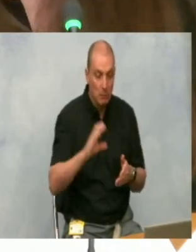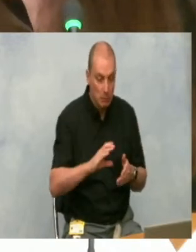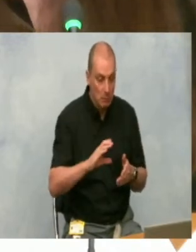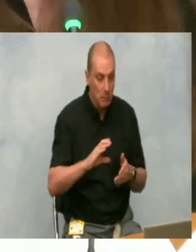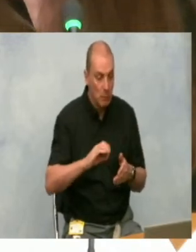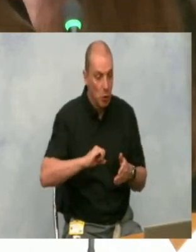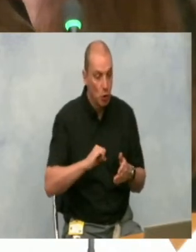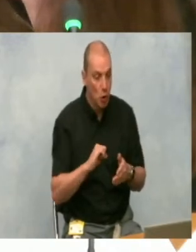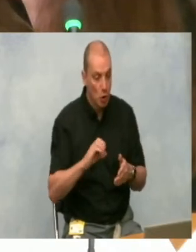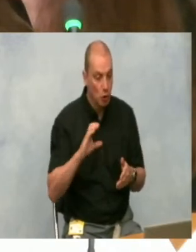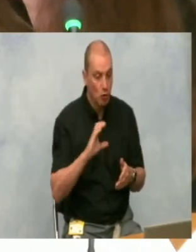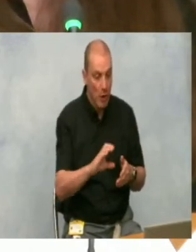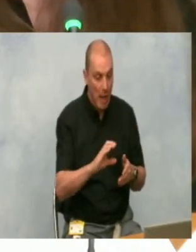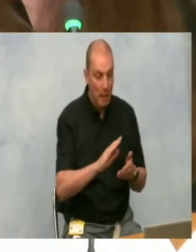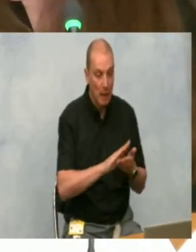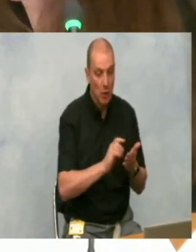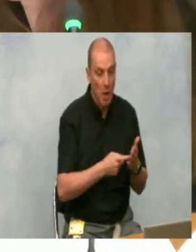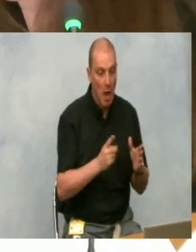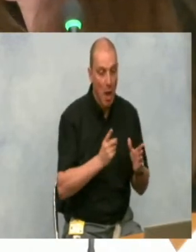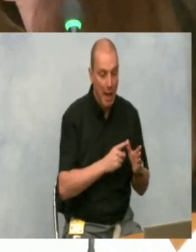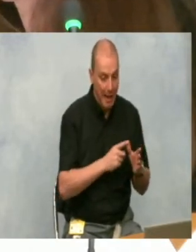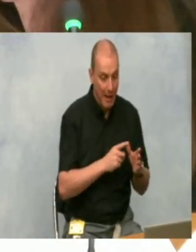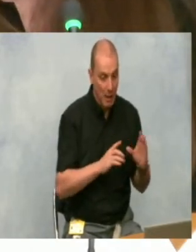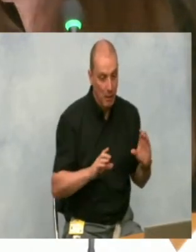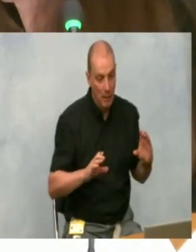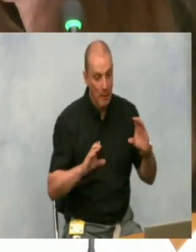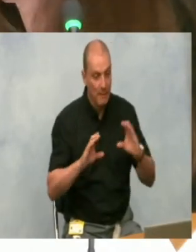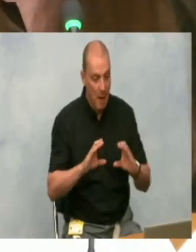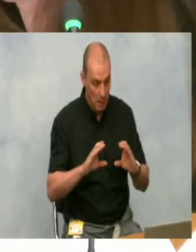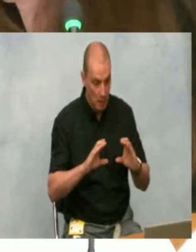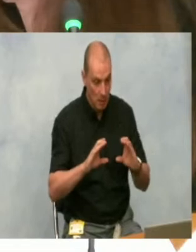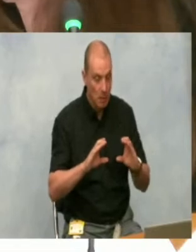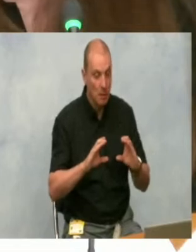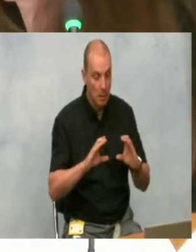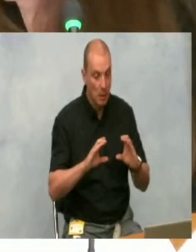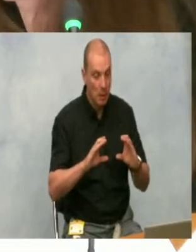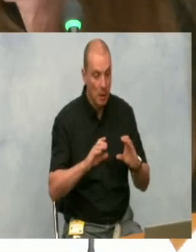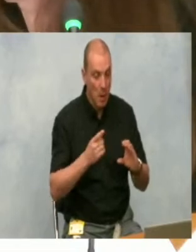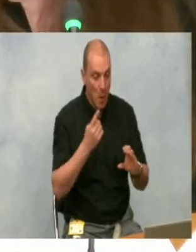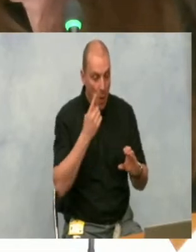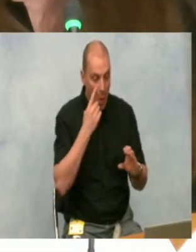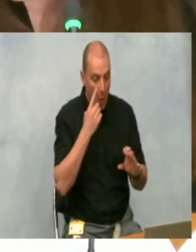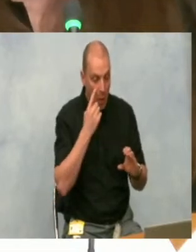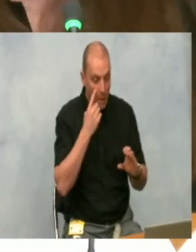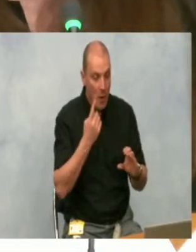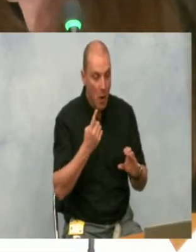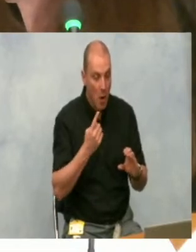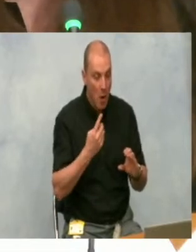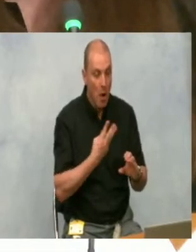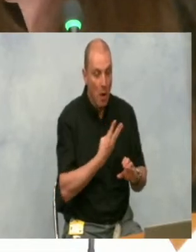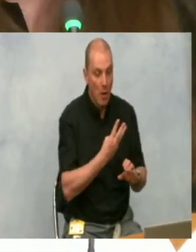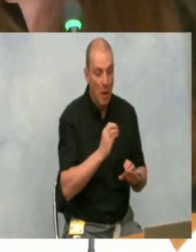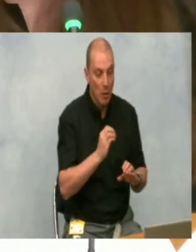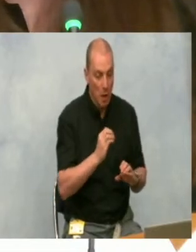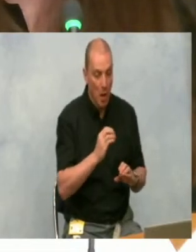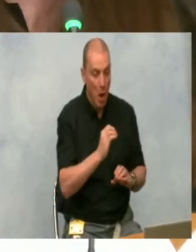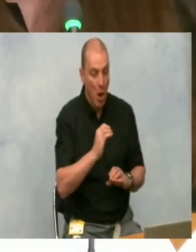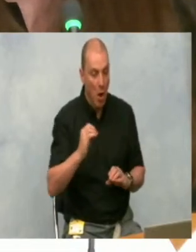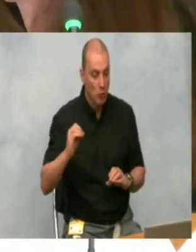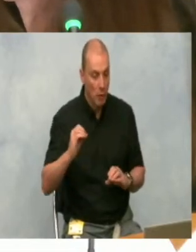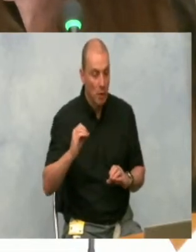capital investment and borrowing, will contribute to the target of 1,300 additional council homes. Other